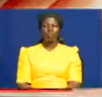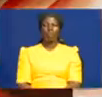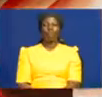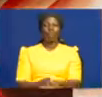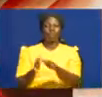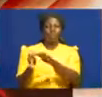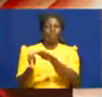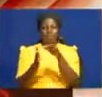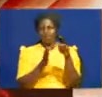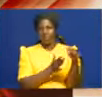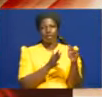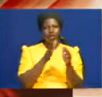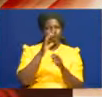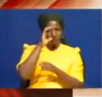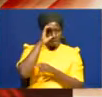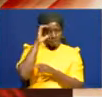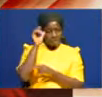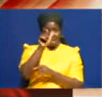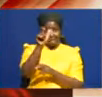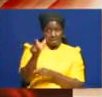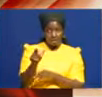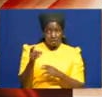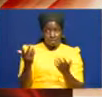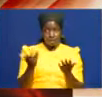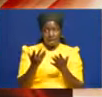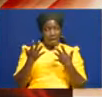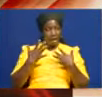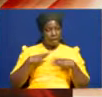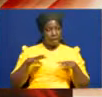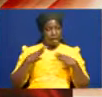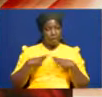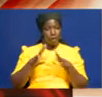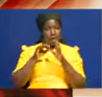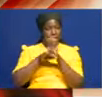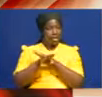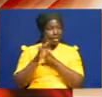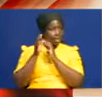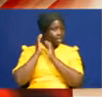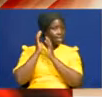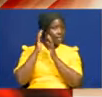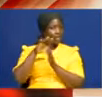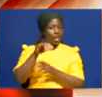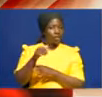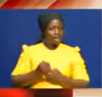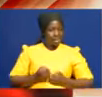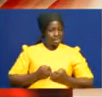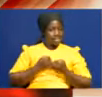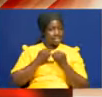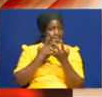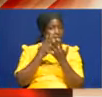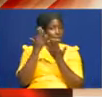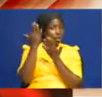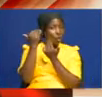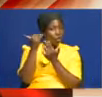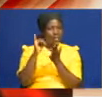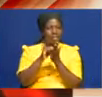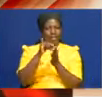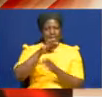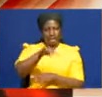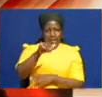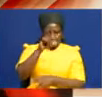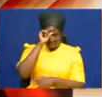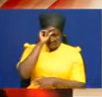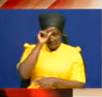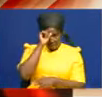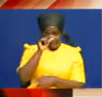And I cross over to the coast region, where a section of residents in remote parts of Kilifi County have expressed optimism that the County Government of